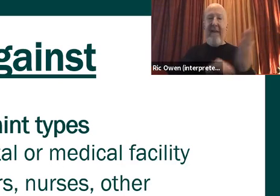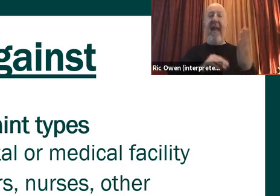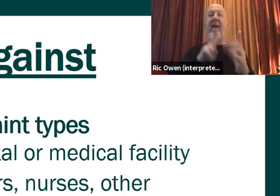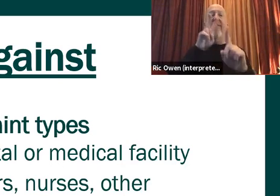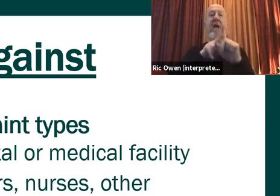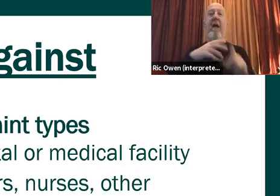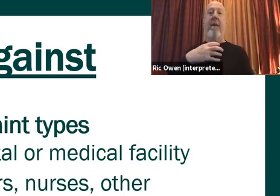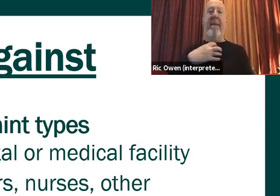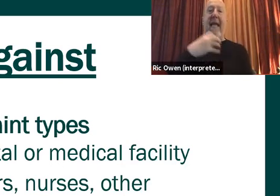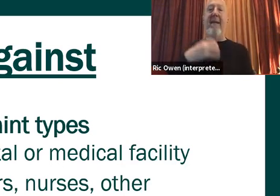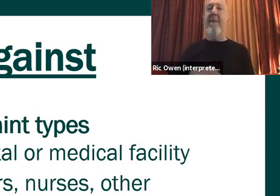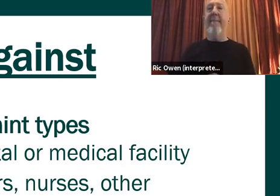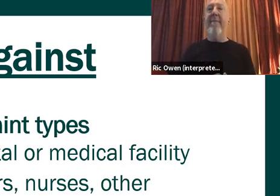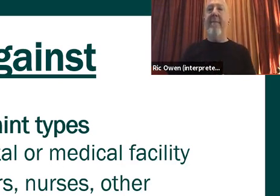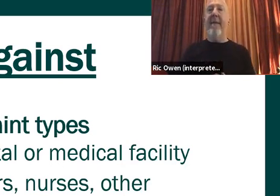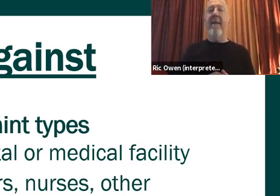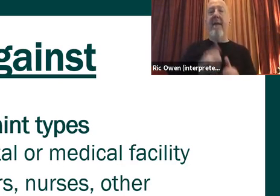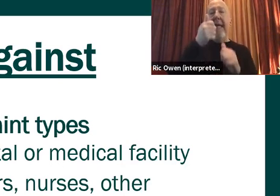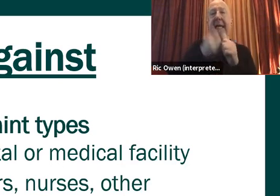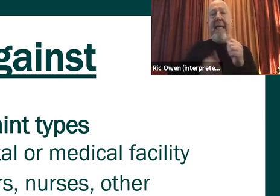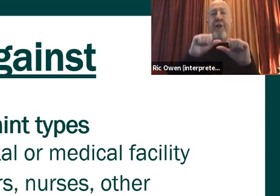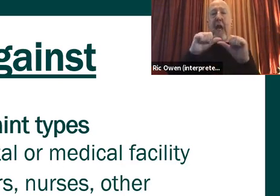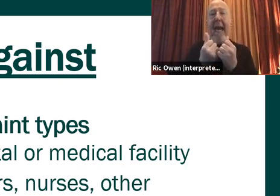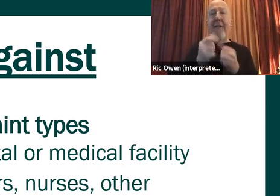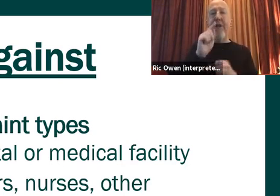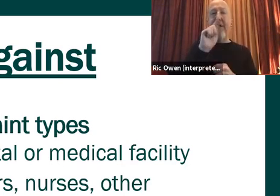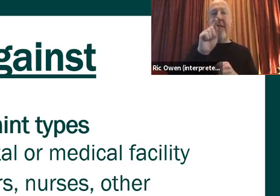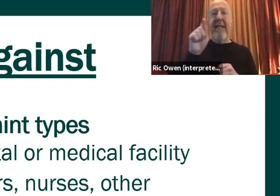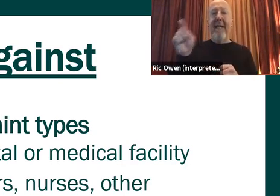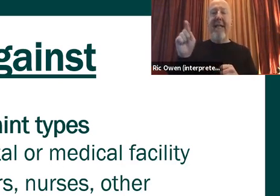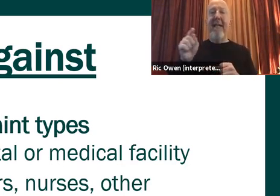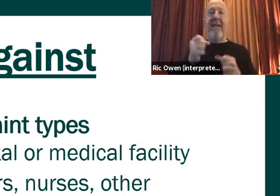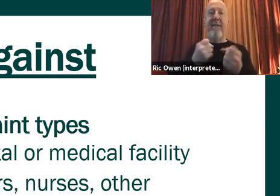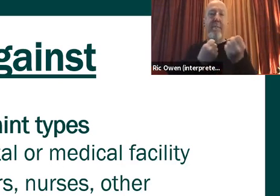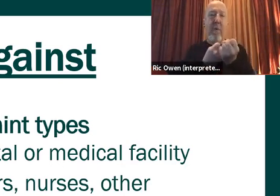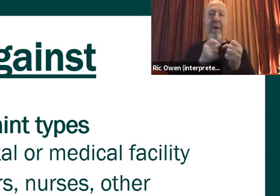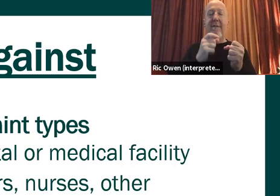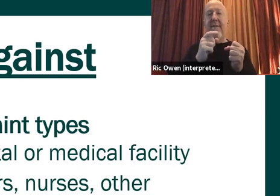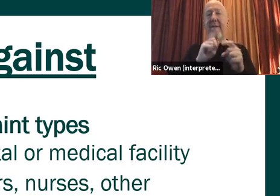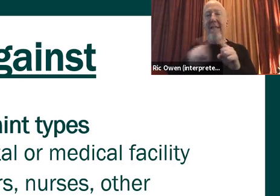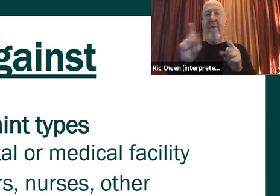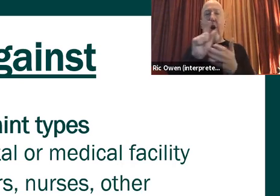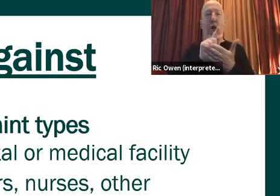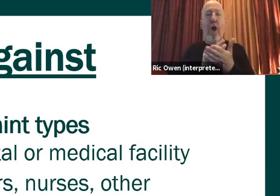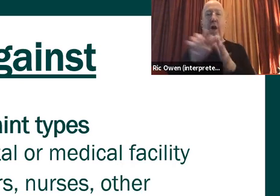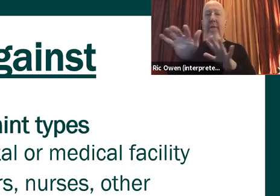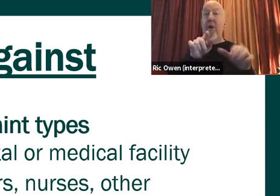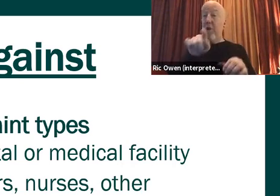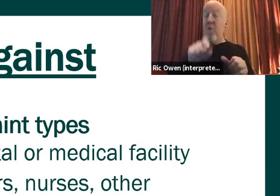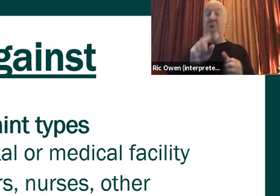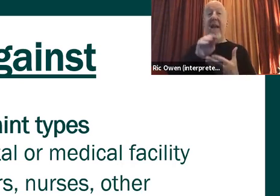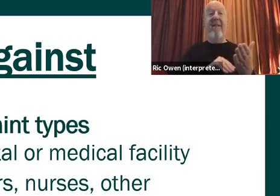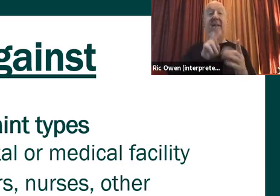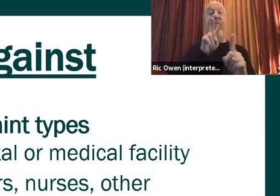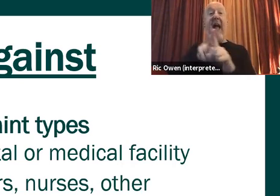So each agency enforces a different law or policy, and you can actually file with multiple